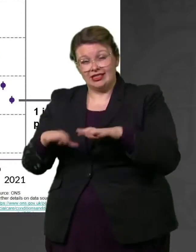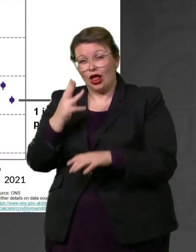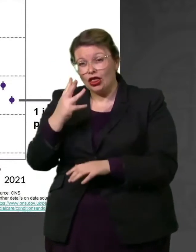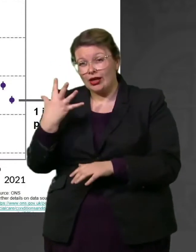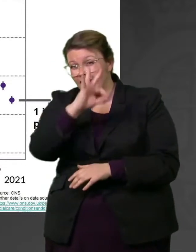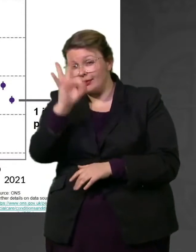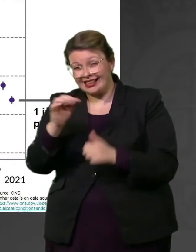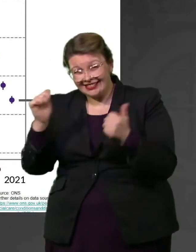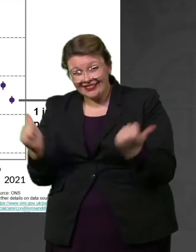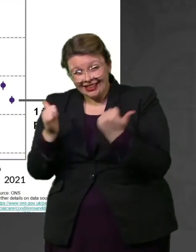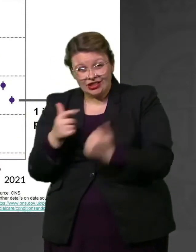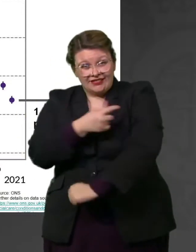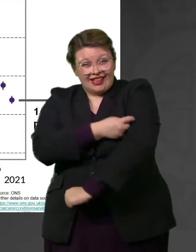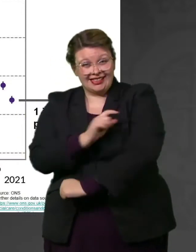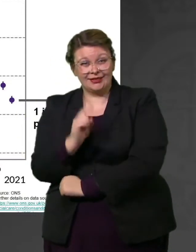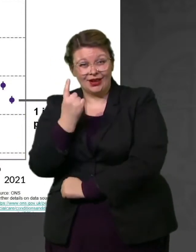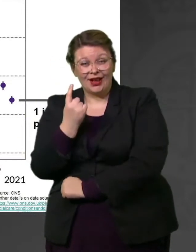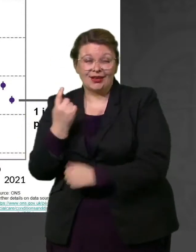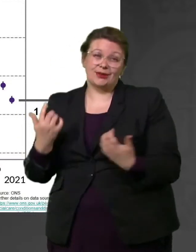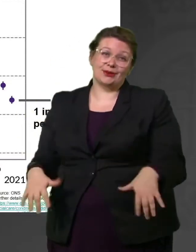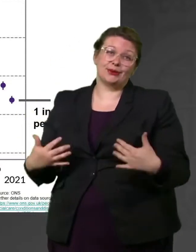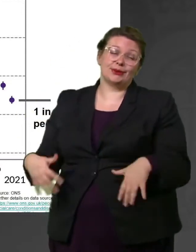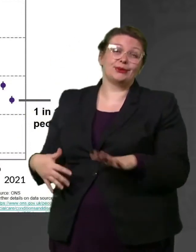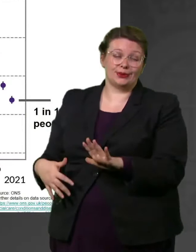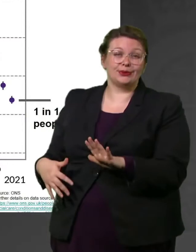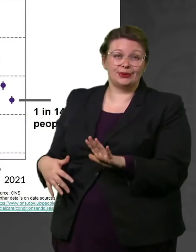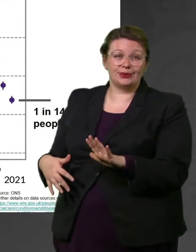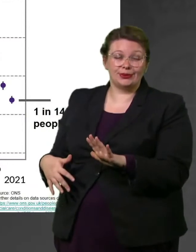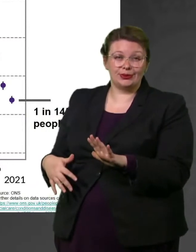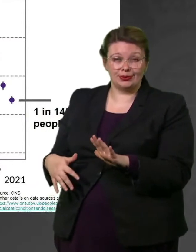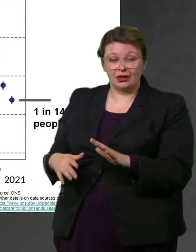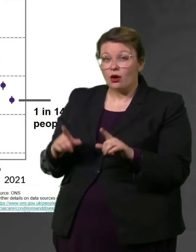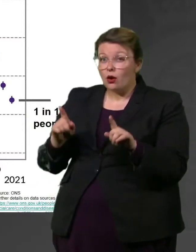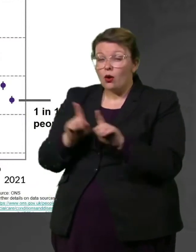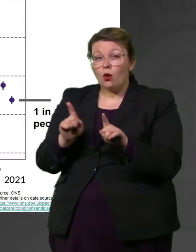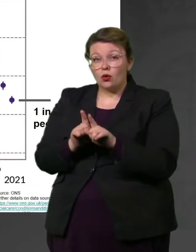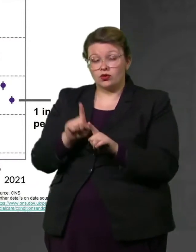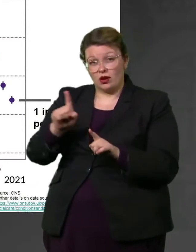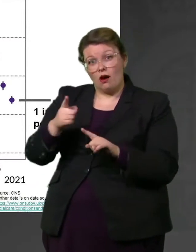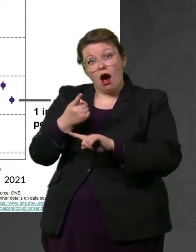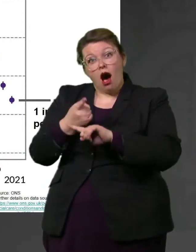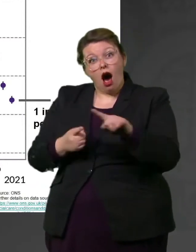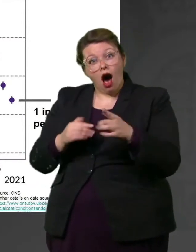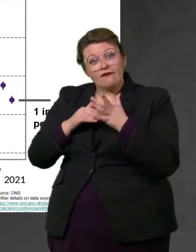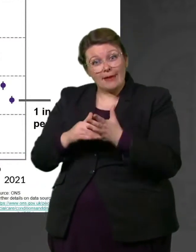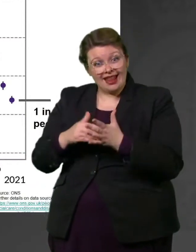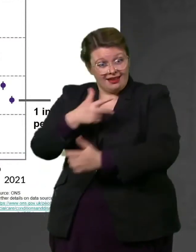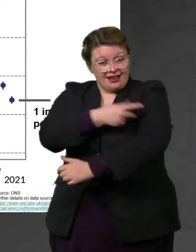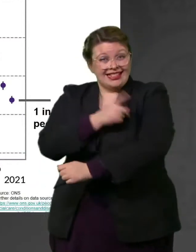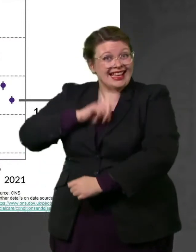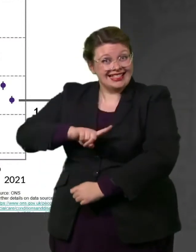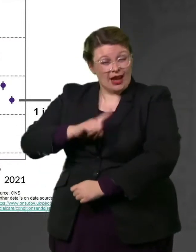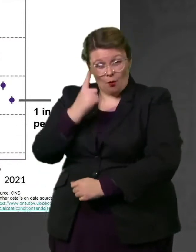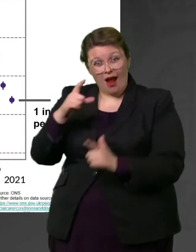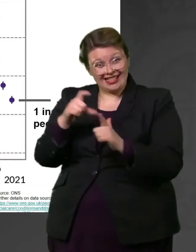That also includes over 500,000 doses that were given yesterday. And it's easy for us to get used to